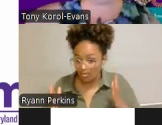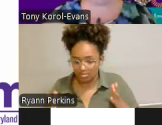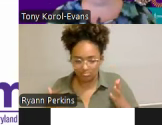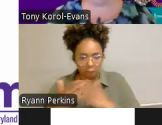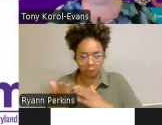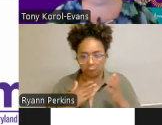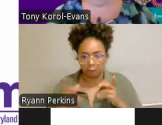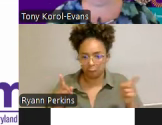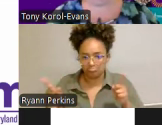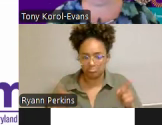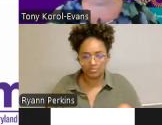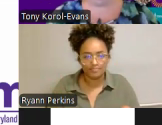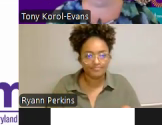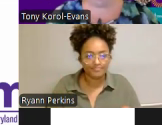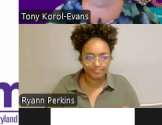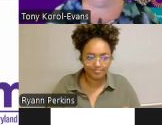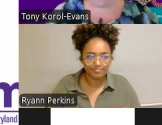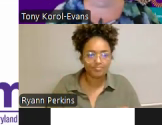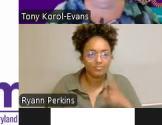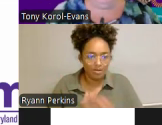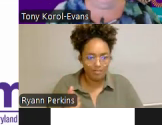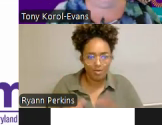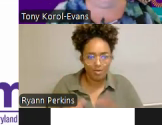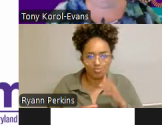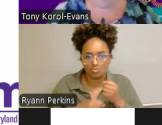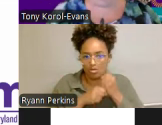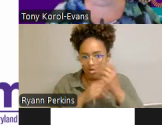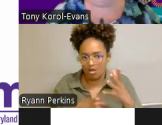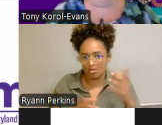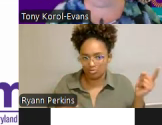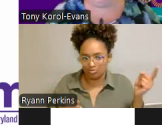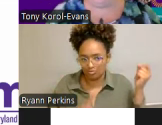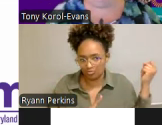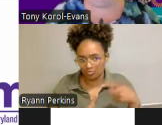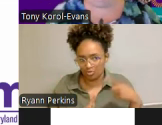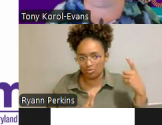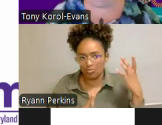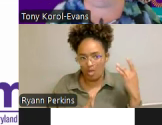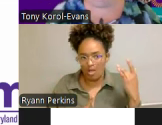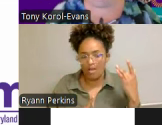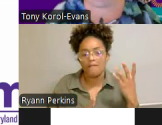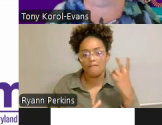crisis. Yes, you are so on this. Yep. So now let's think about,